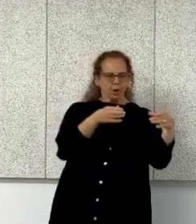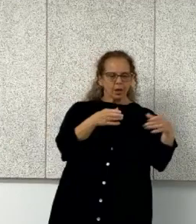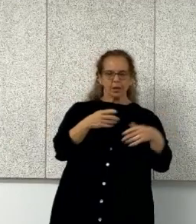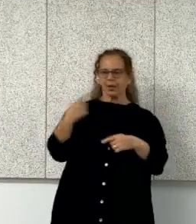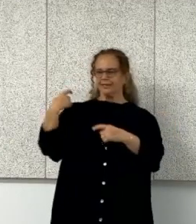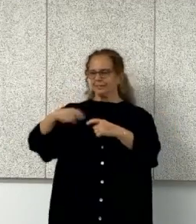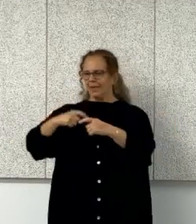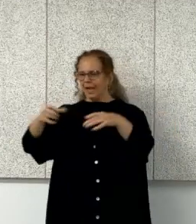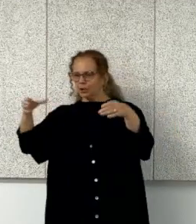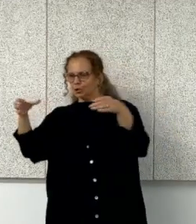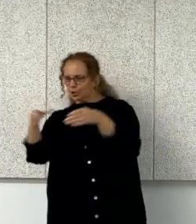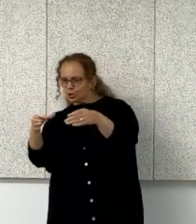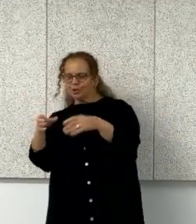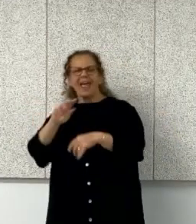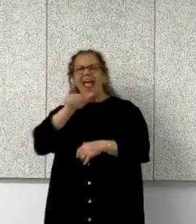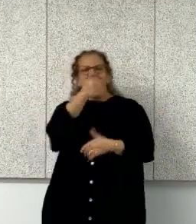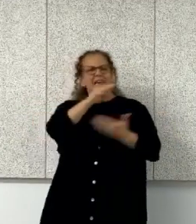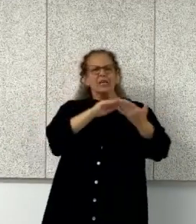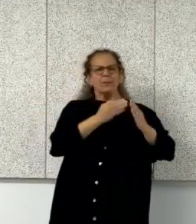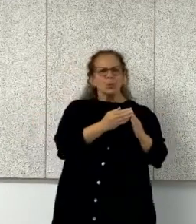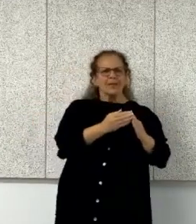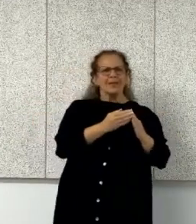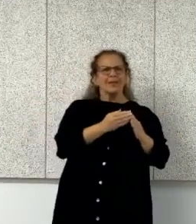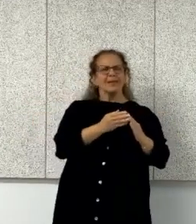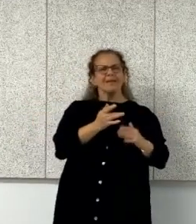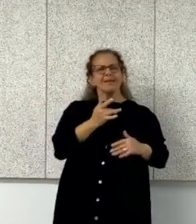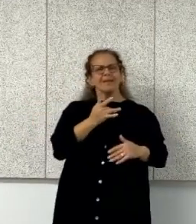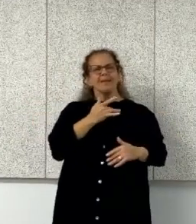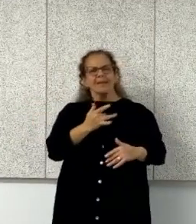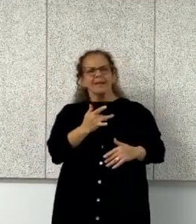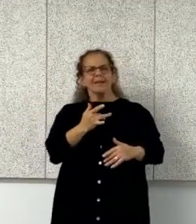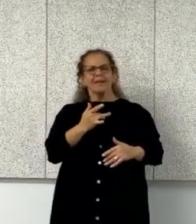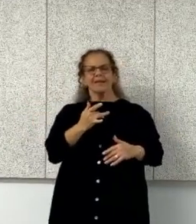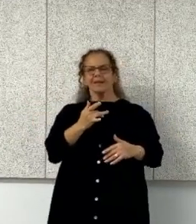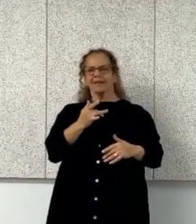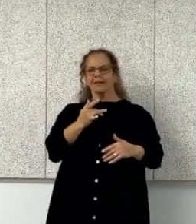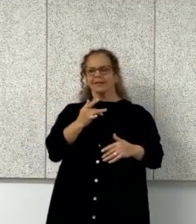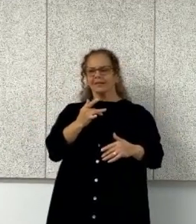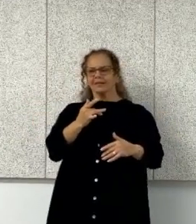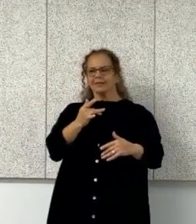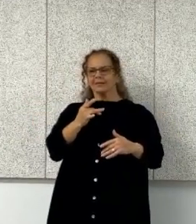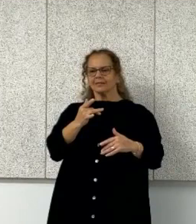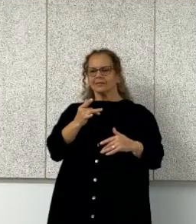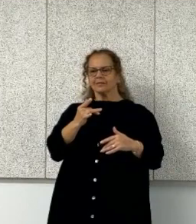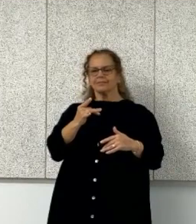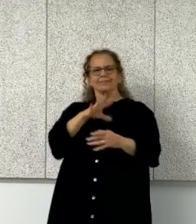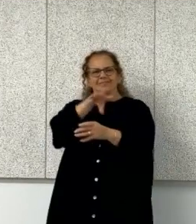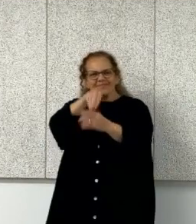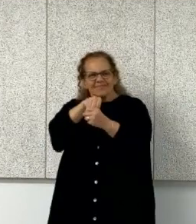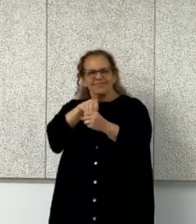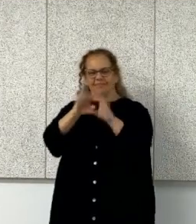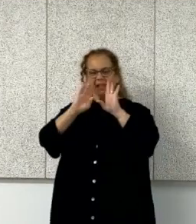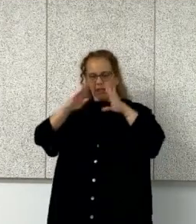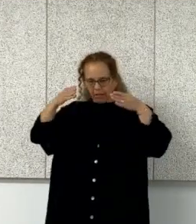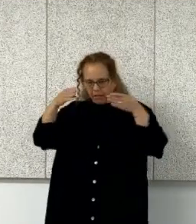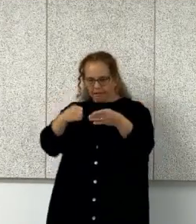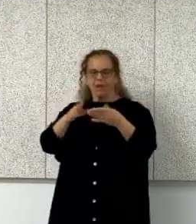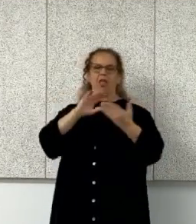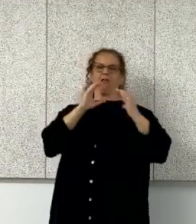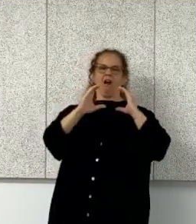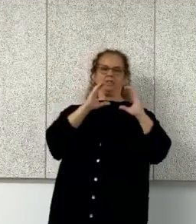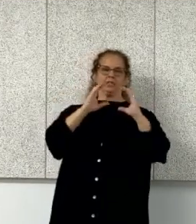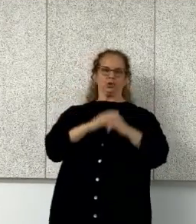true for any community that is really at the center of a conversation, right? And so a lot of my work involves